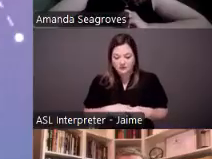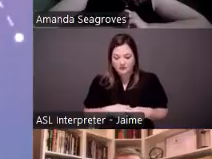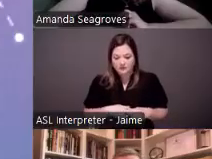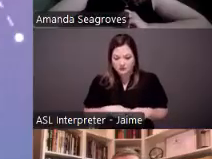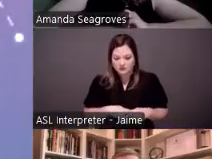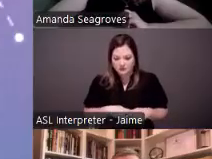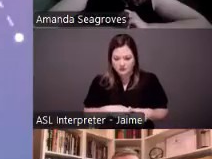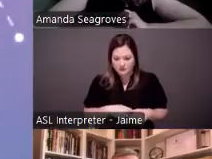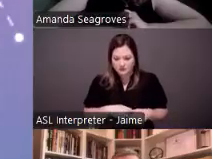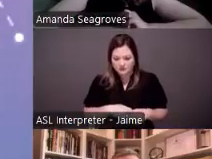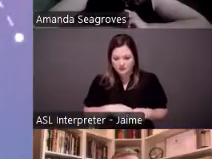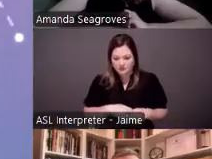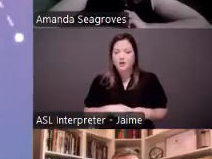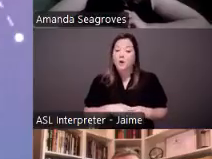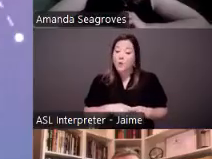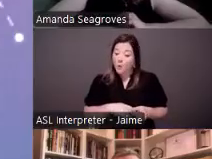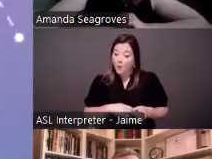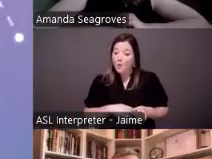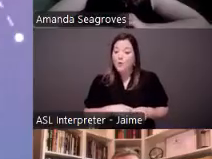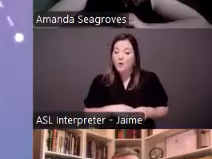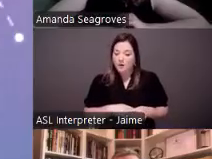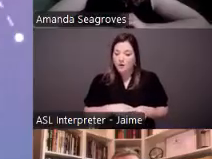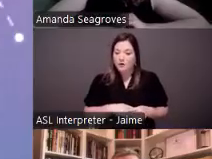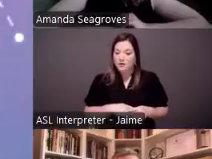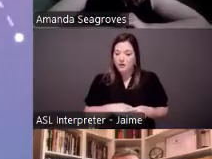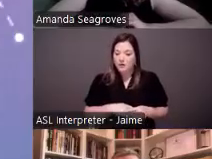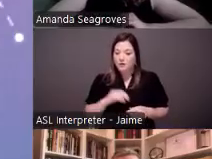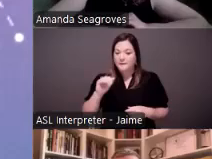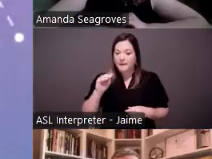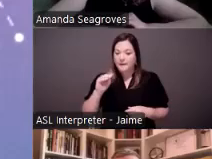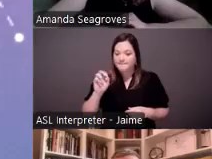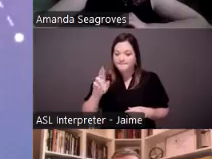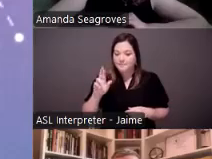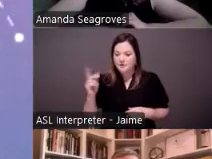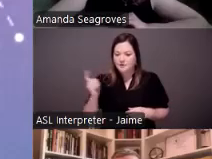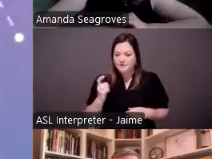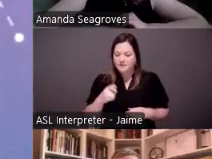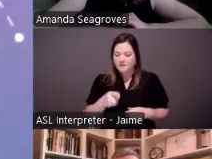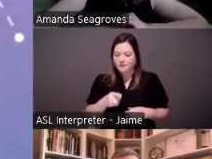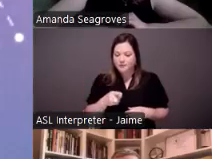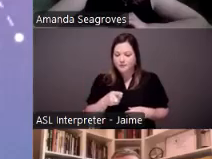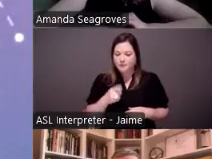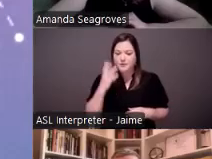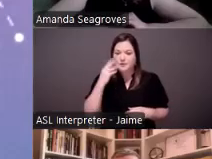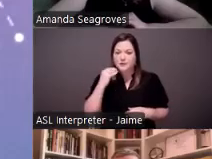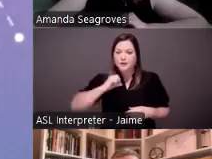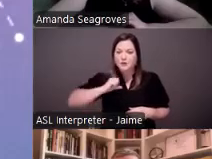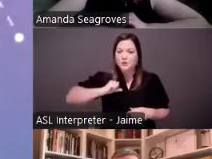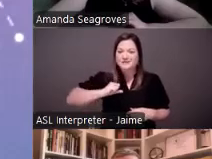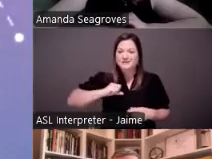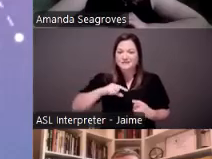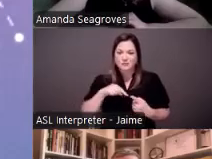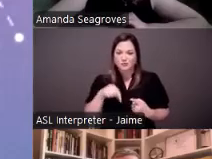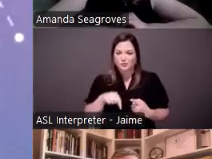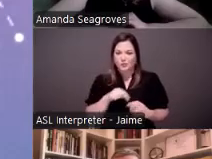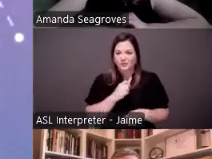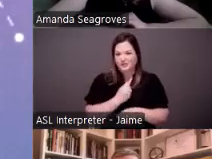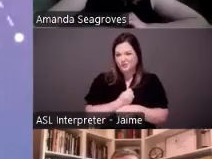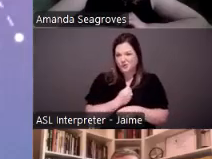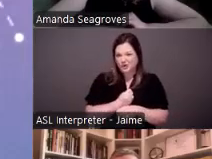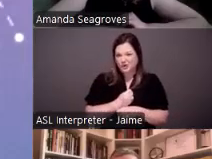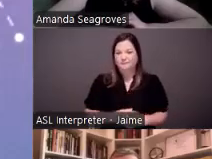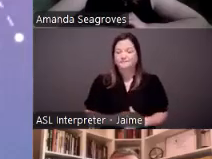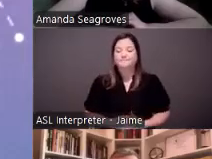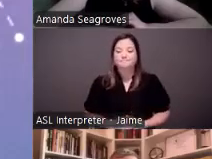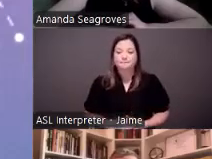All right. Oh, so we have a question that's come in from Amber. So have you experienced resistance to this work?